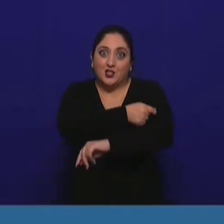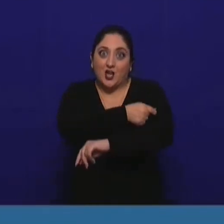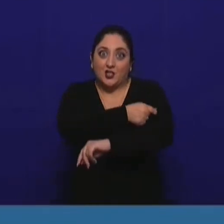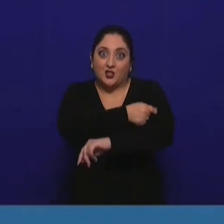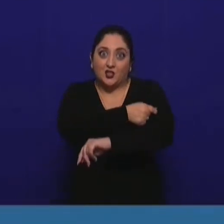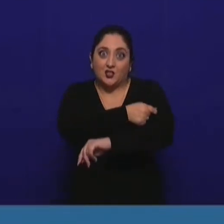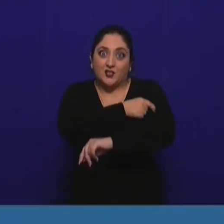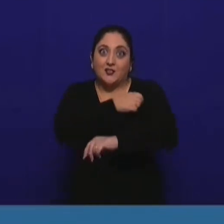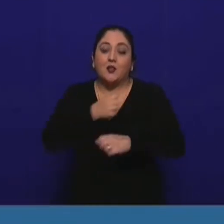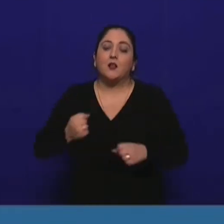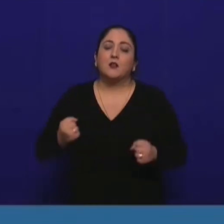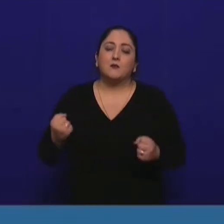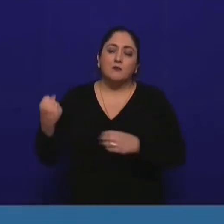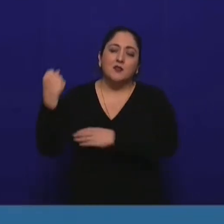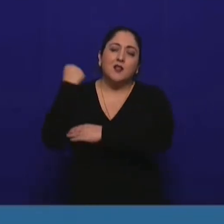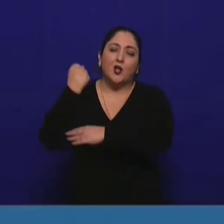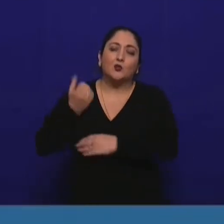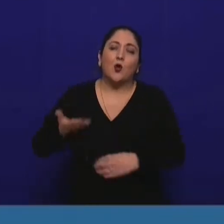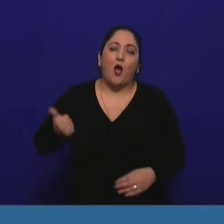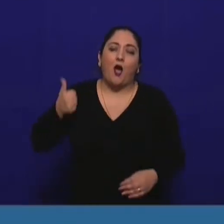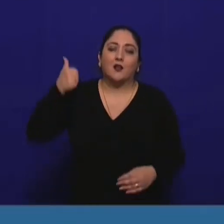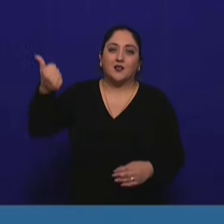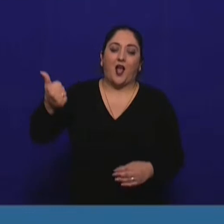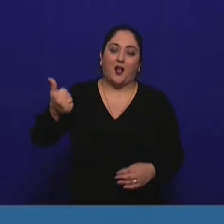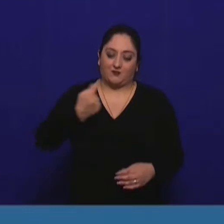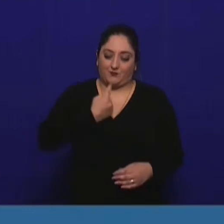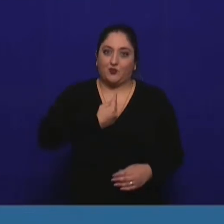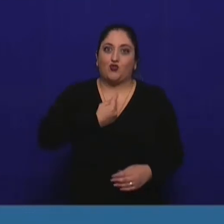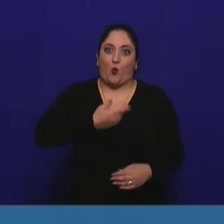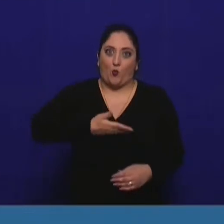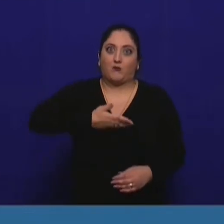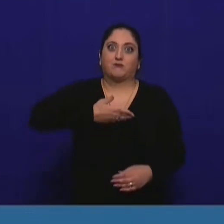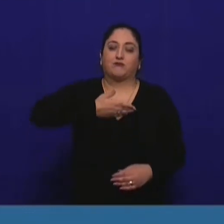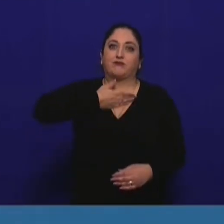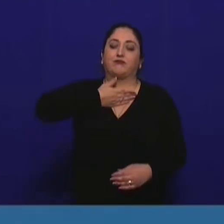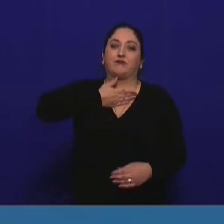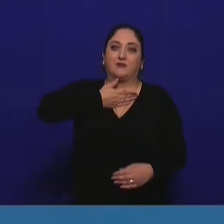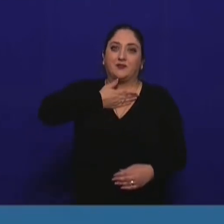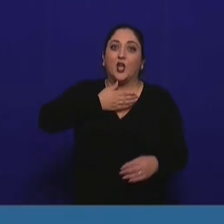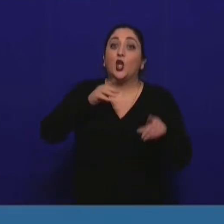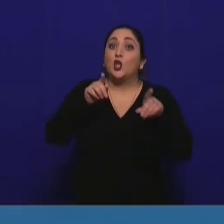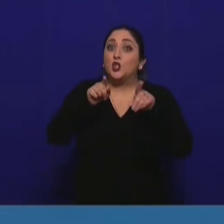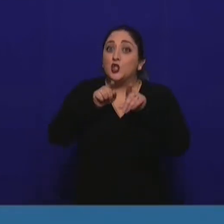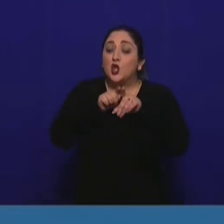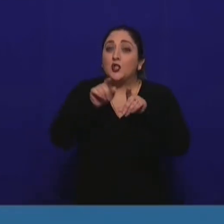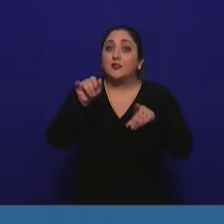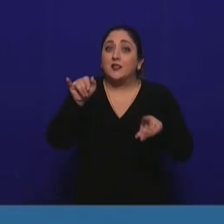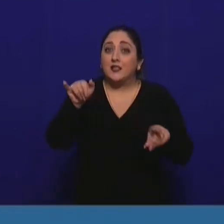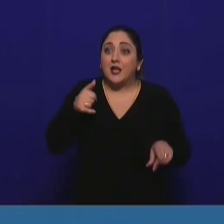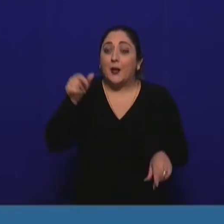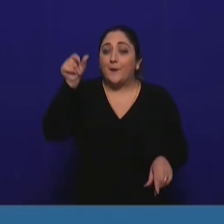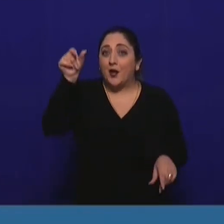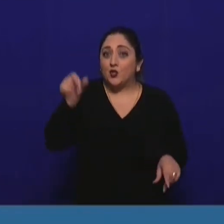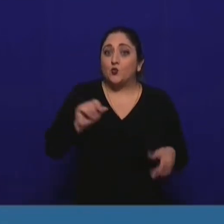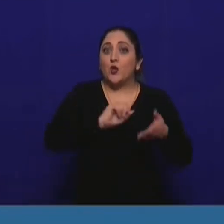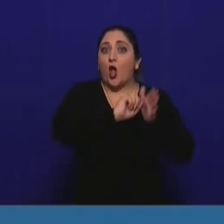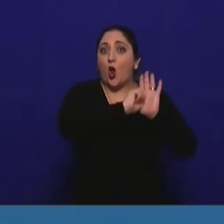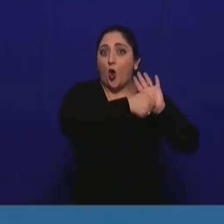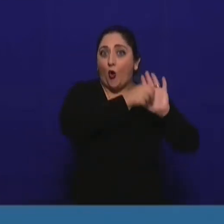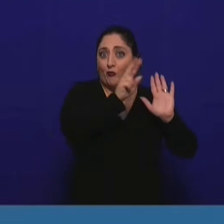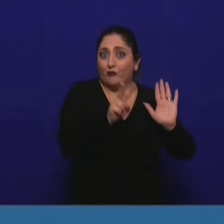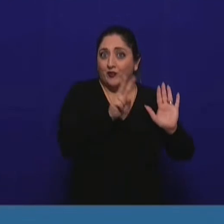ħattik immunità li hija aħjar. U għalhekk li aħna xorta nirrakkomandaw anke għal dawk il-persuni li diġà kienu